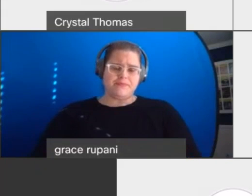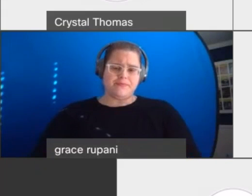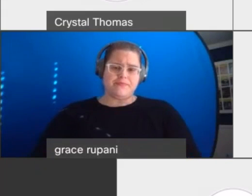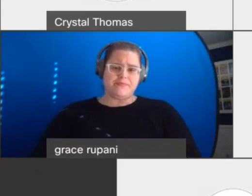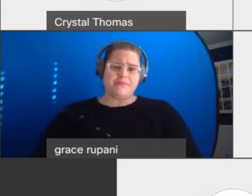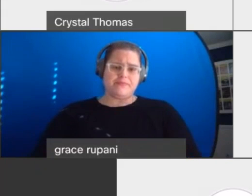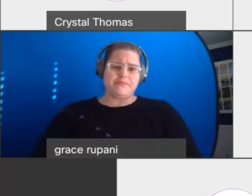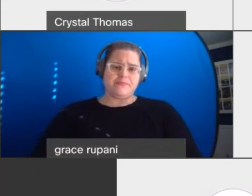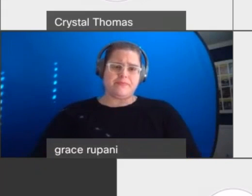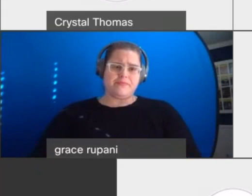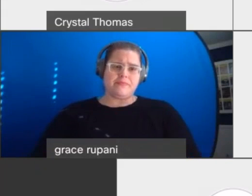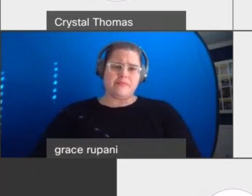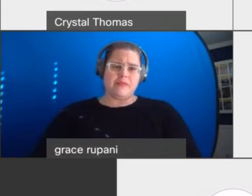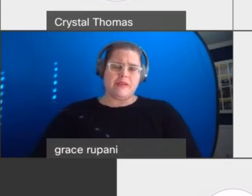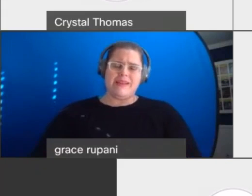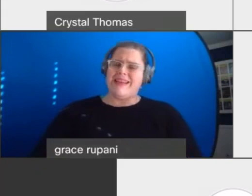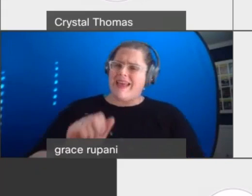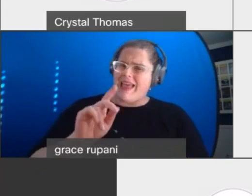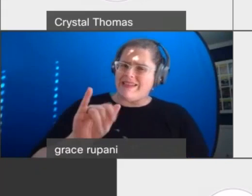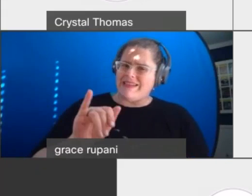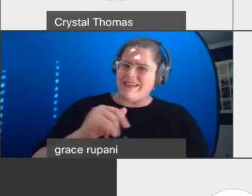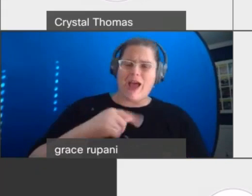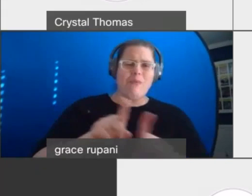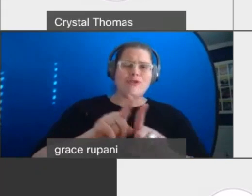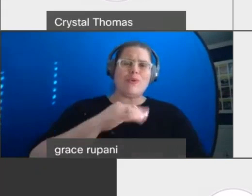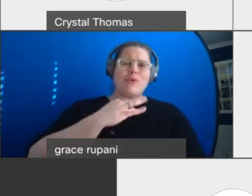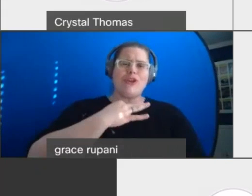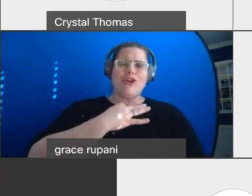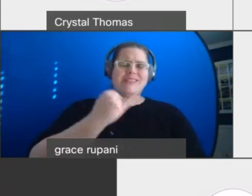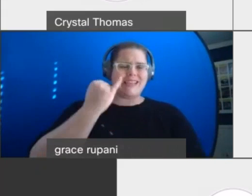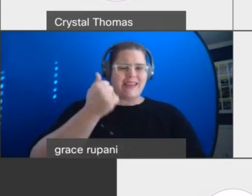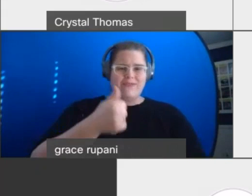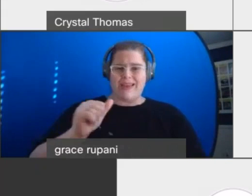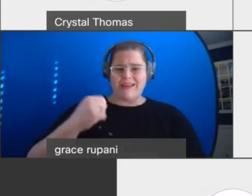I'd also be curious currently whether there's visitation occurring